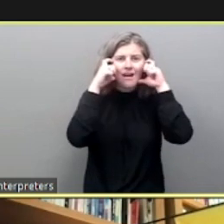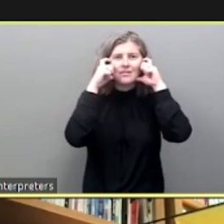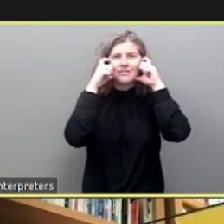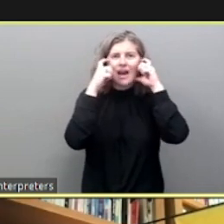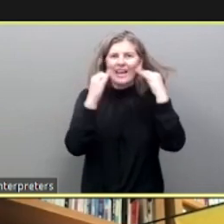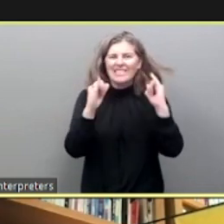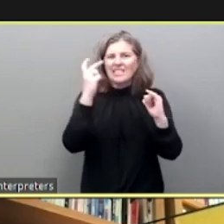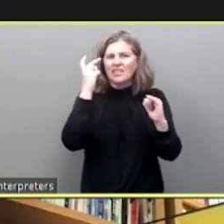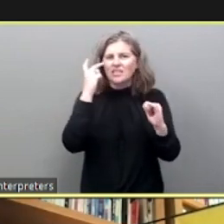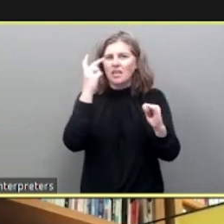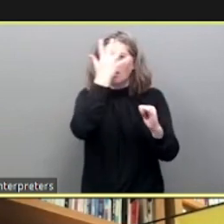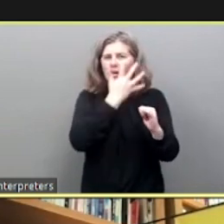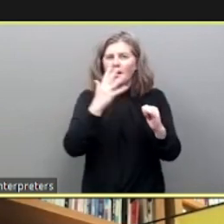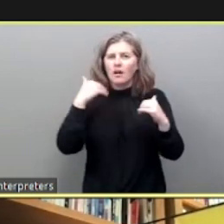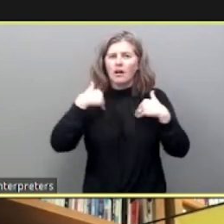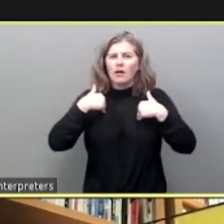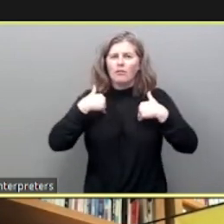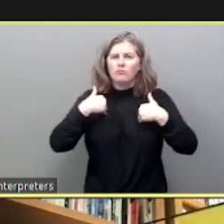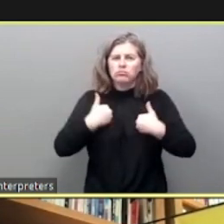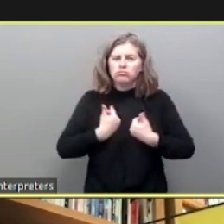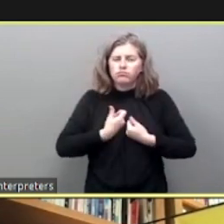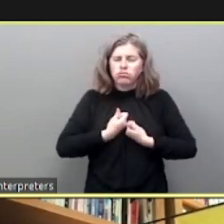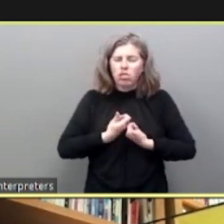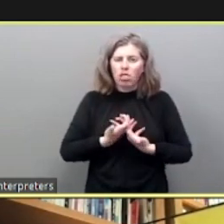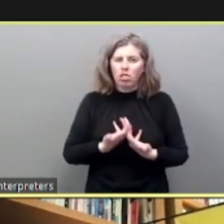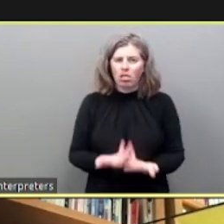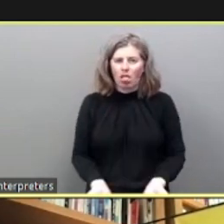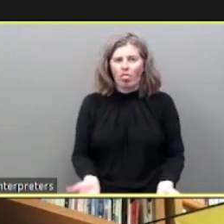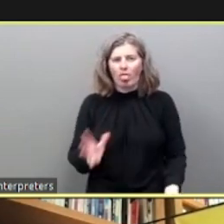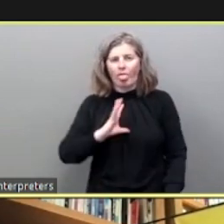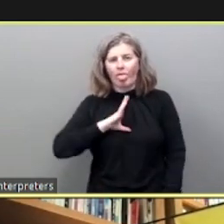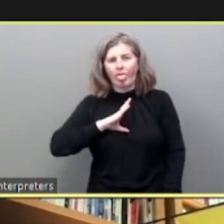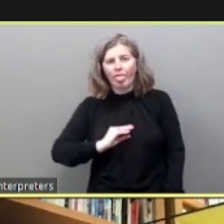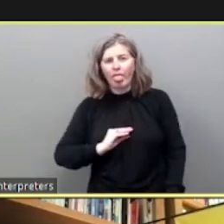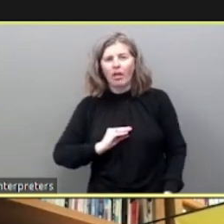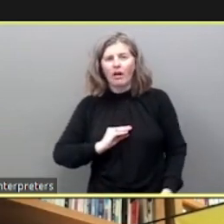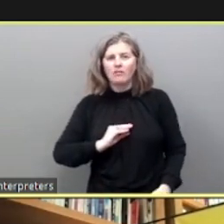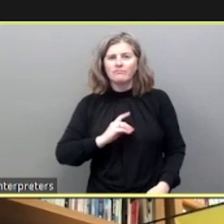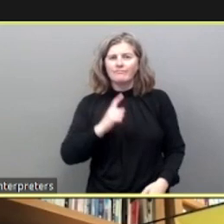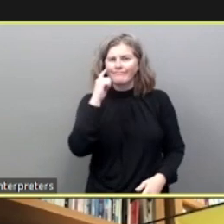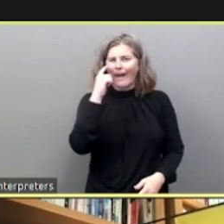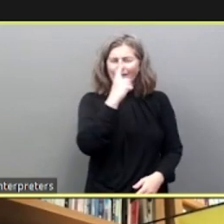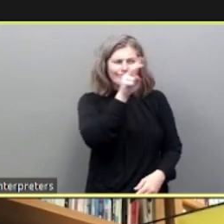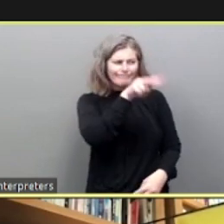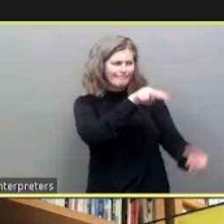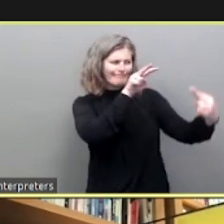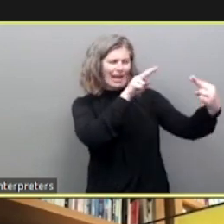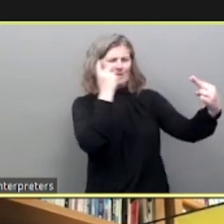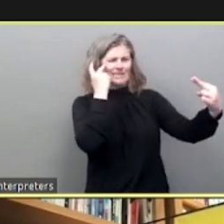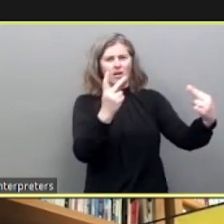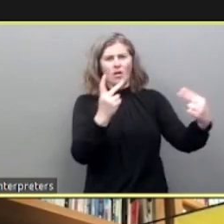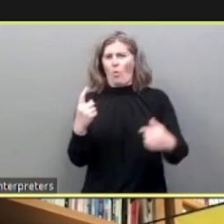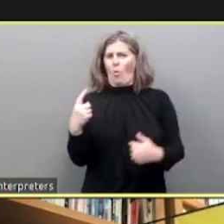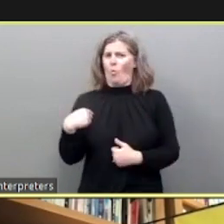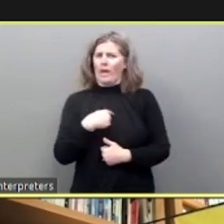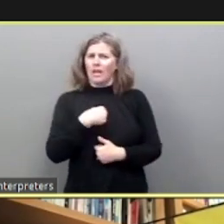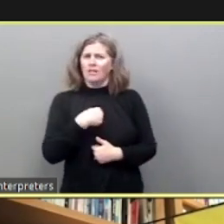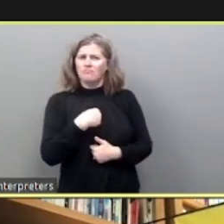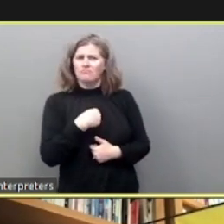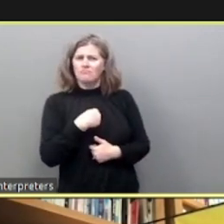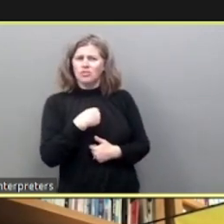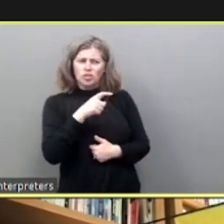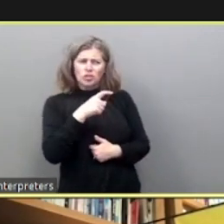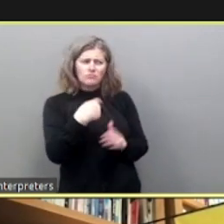the fatigue and the exhaustion in their eyes. And I think we owe it to our healthcare